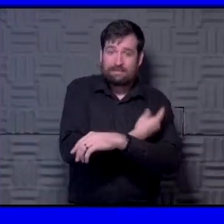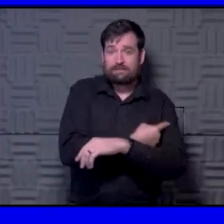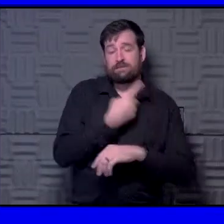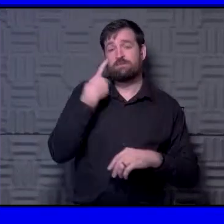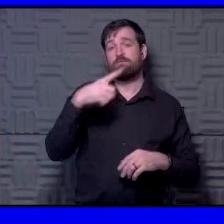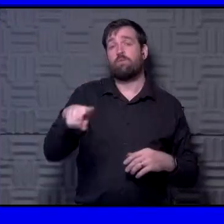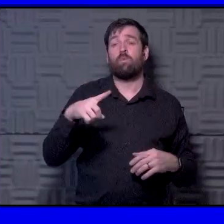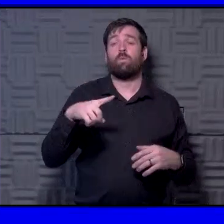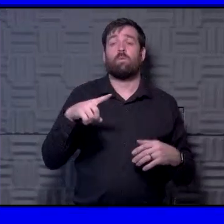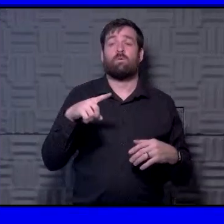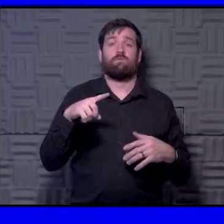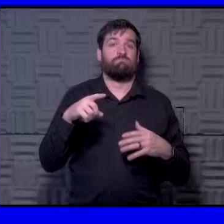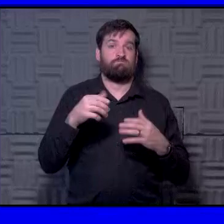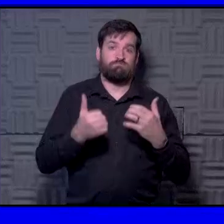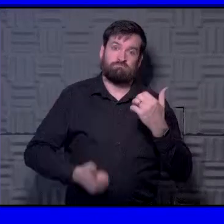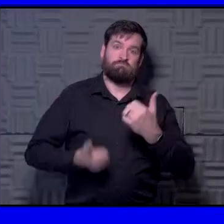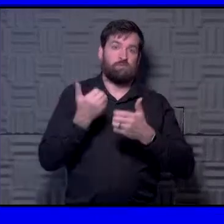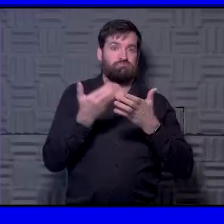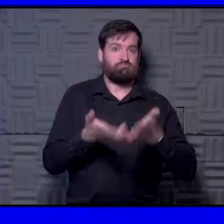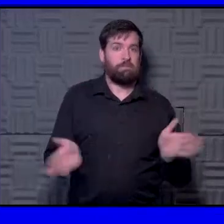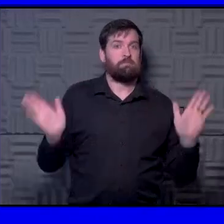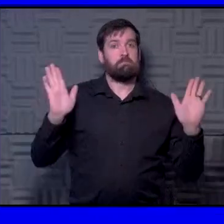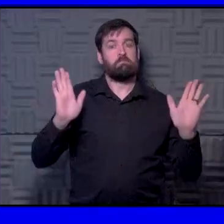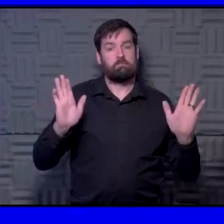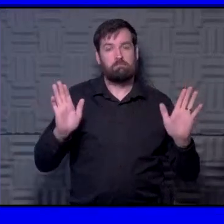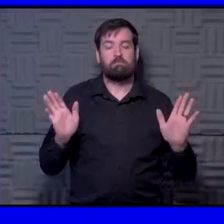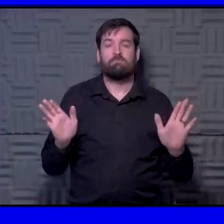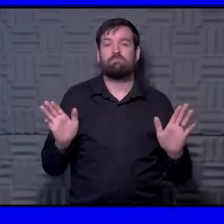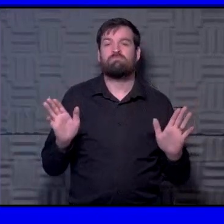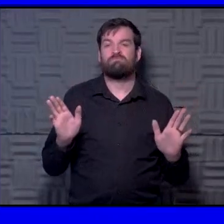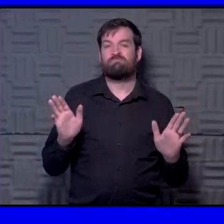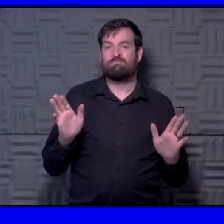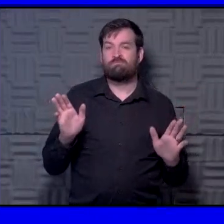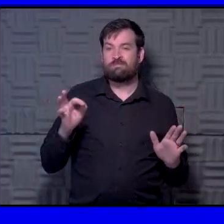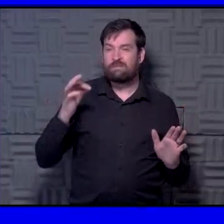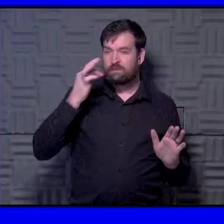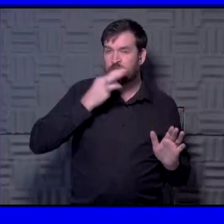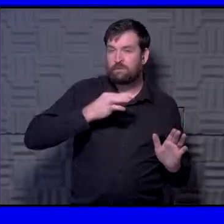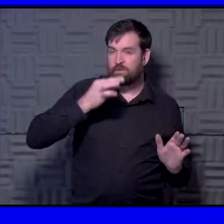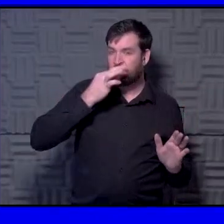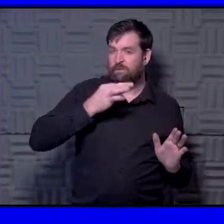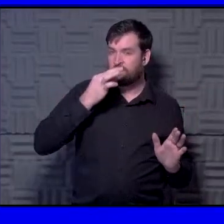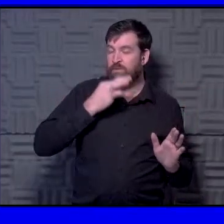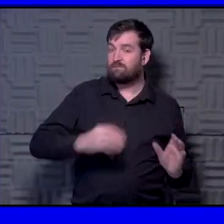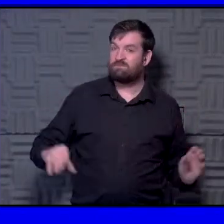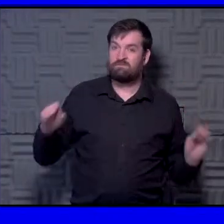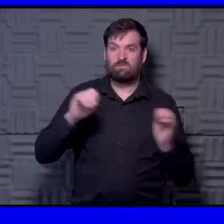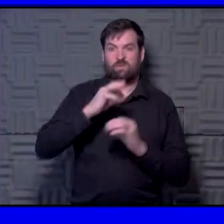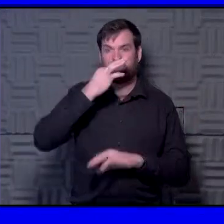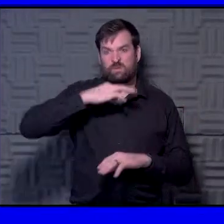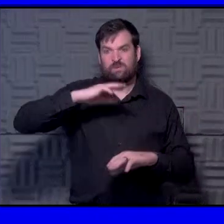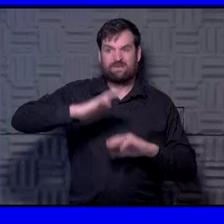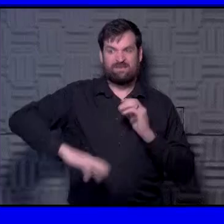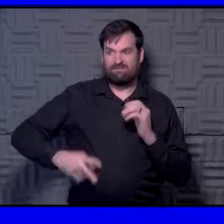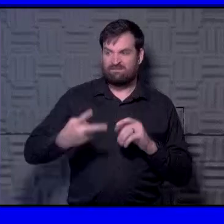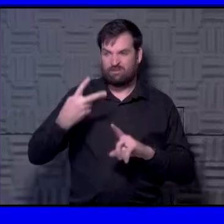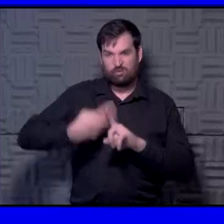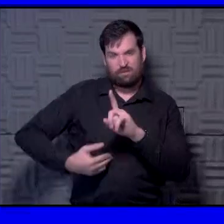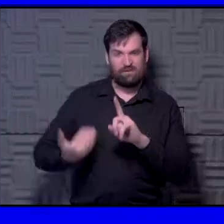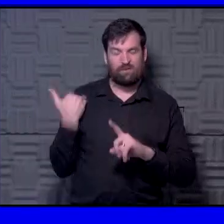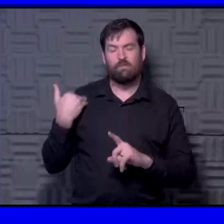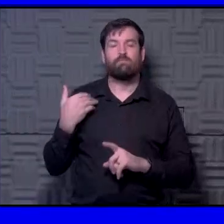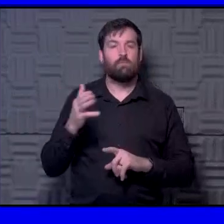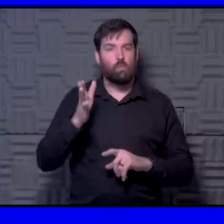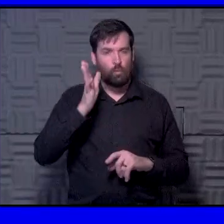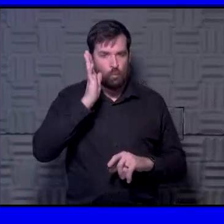for the mass populations, the general public, are fairly close, a lot closer than they were 2 months ago. There will be